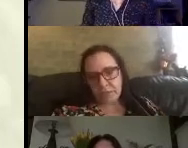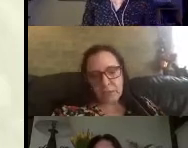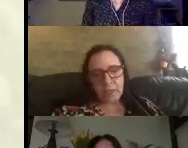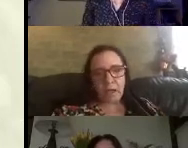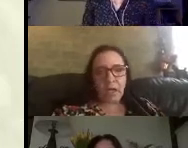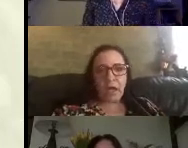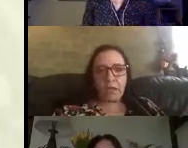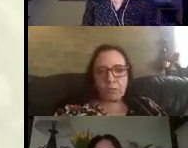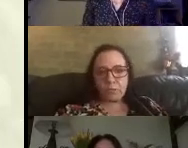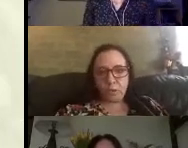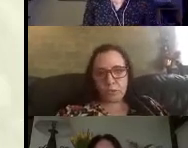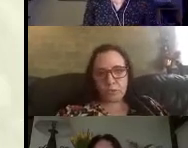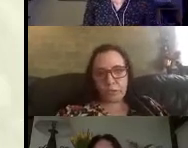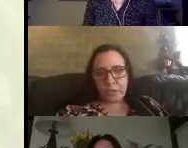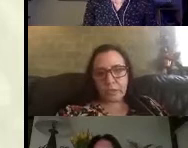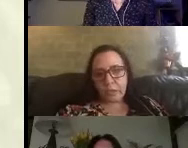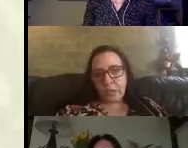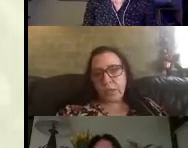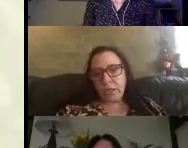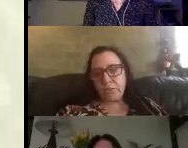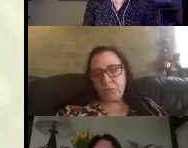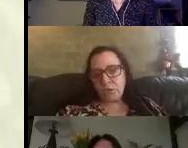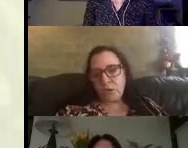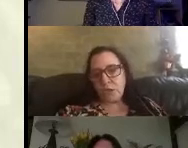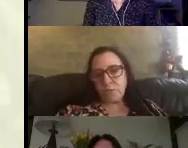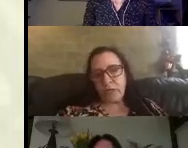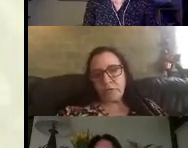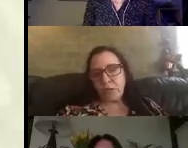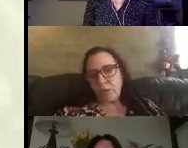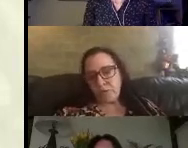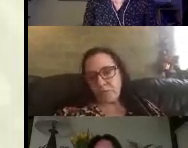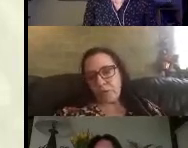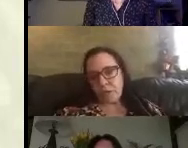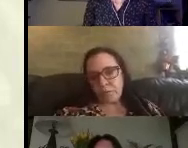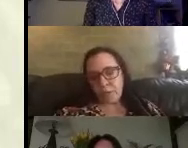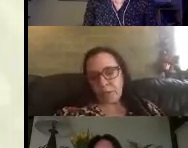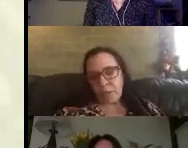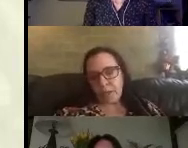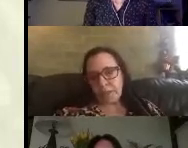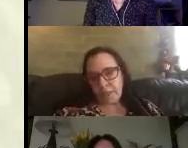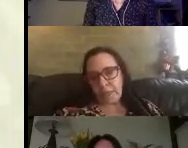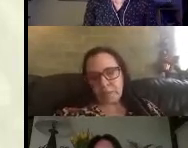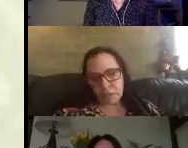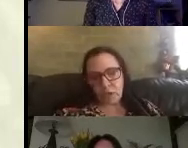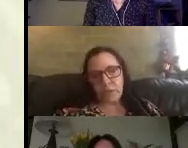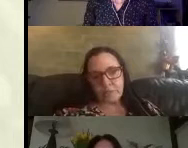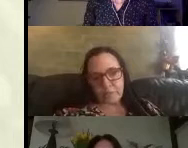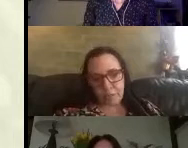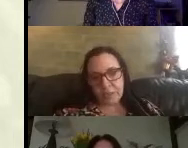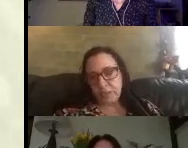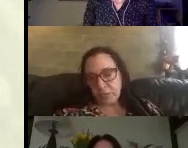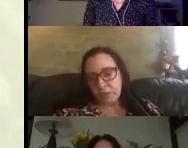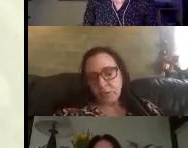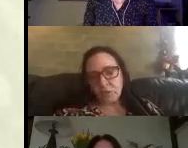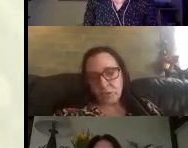late. I was wondering if you're talking about going from, and I'm sorry if I'm